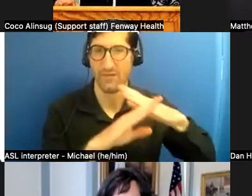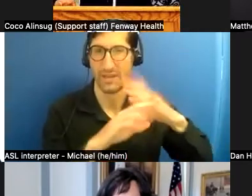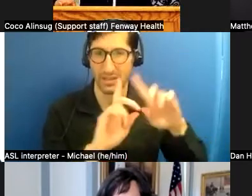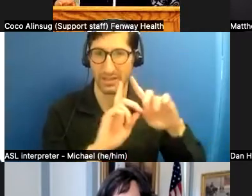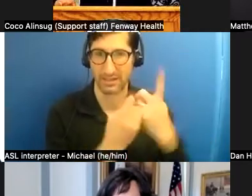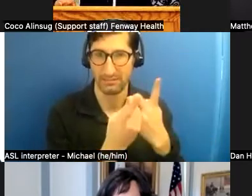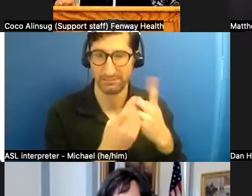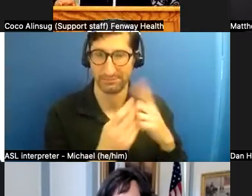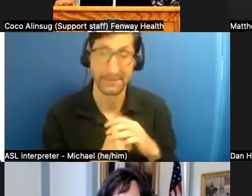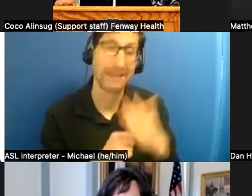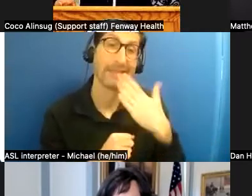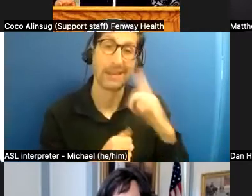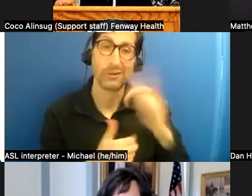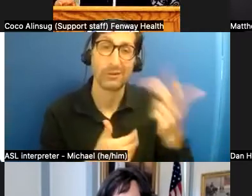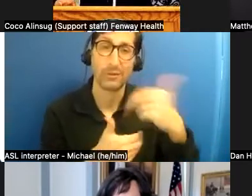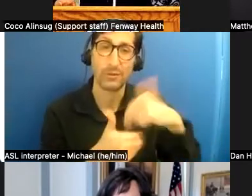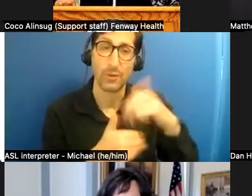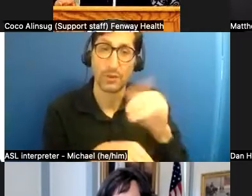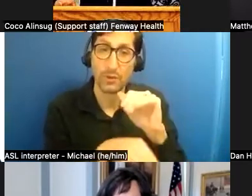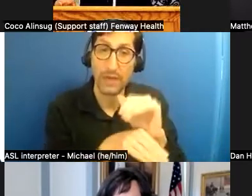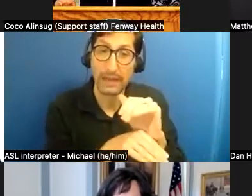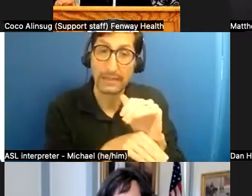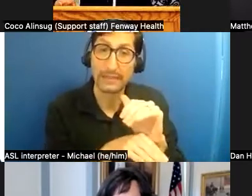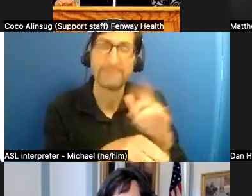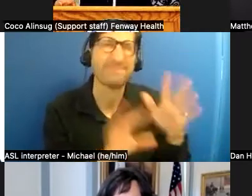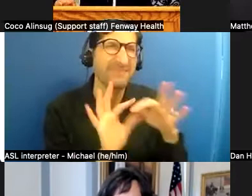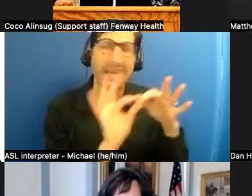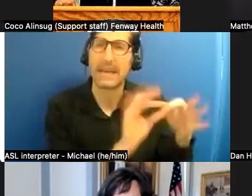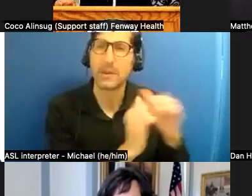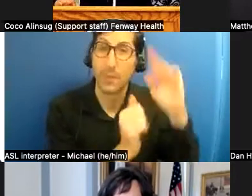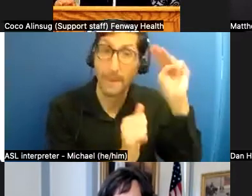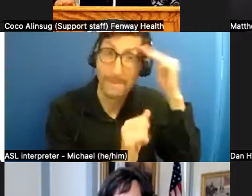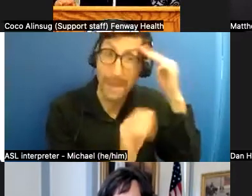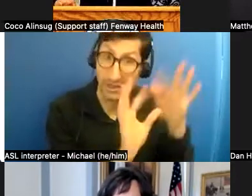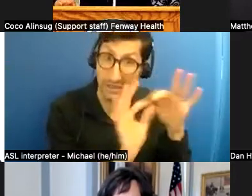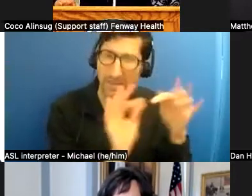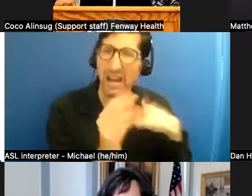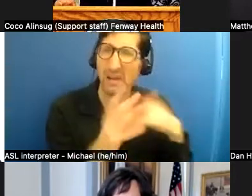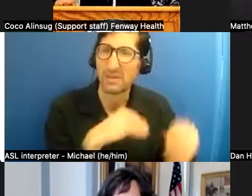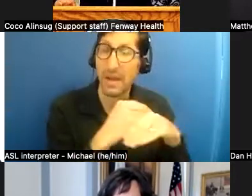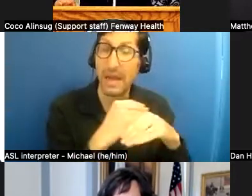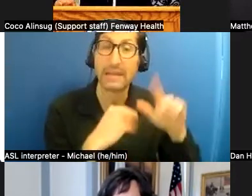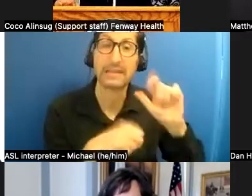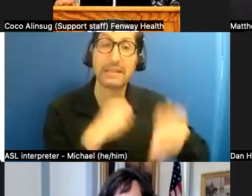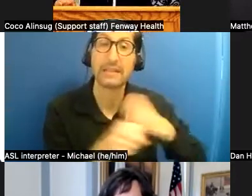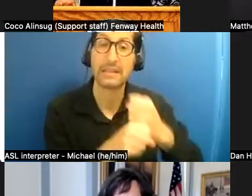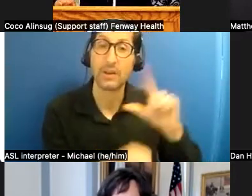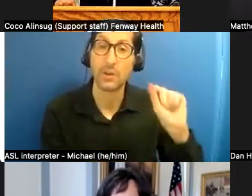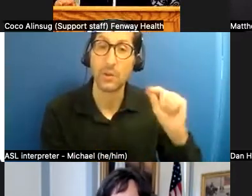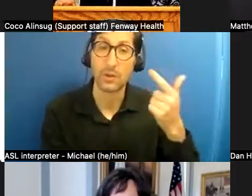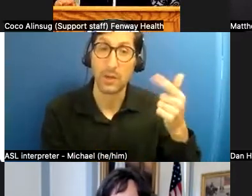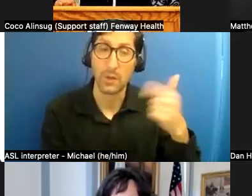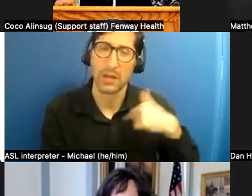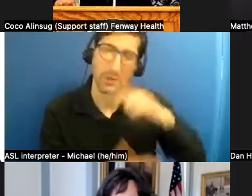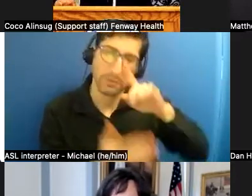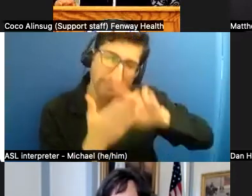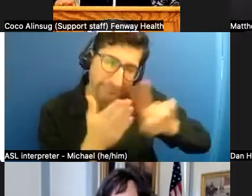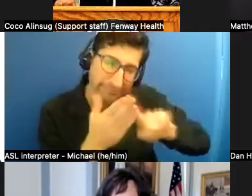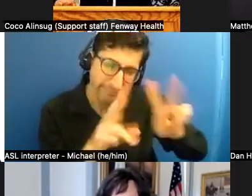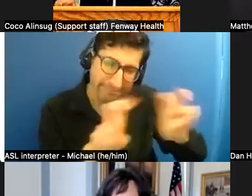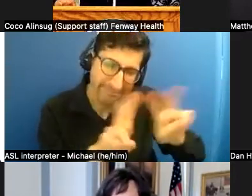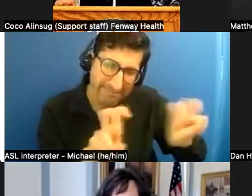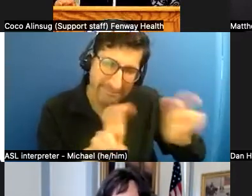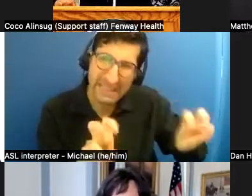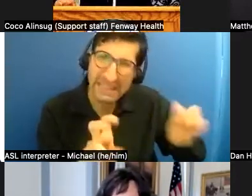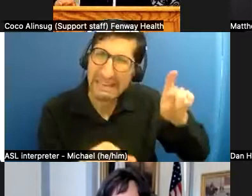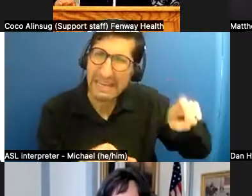again for joining us tonight. To build off Mayor Ballantyne's comments, in 2021, the city conducted a needs assessment and feasibility study to explore